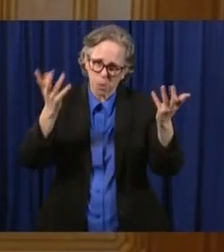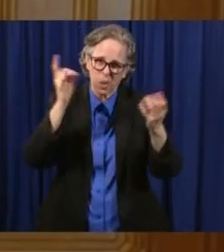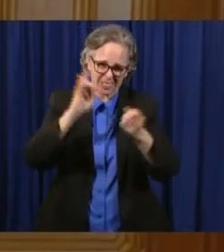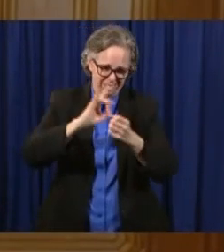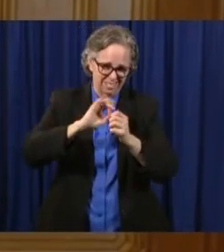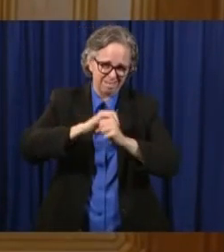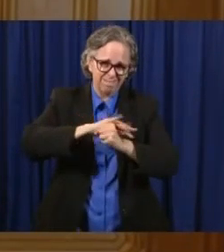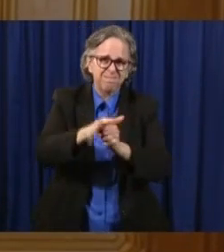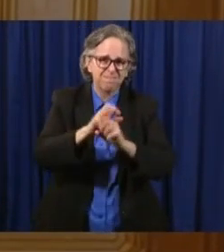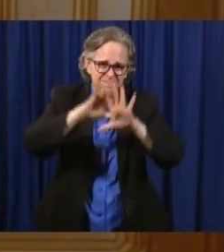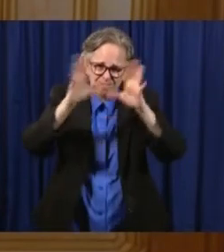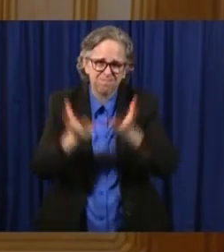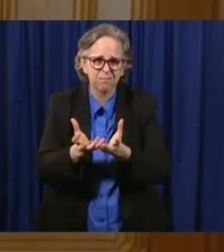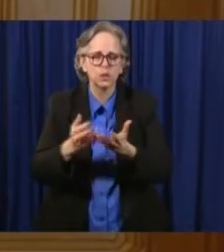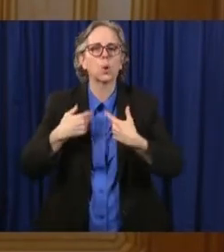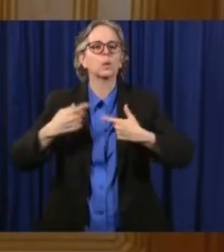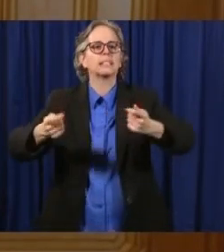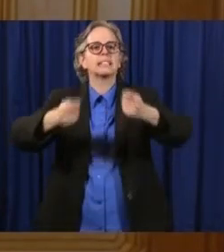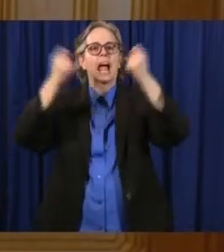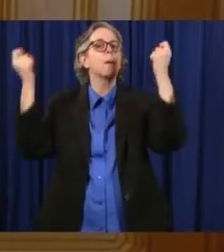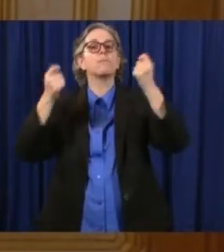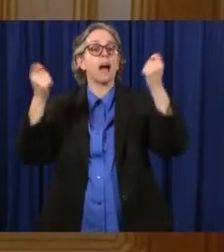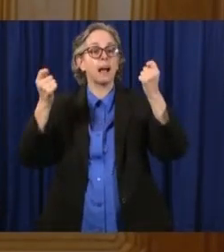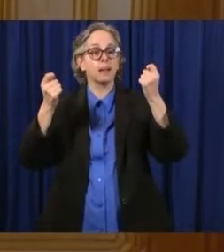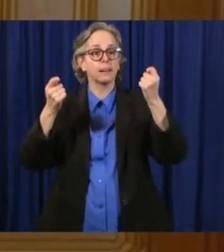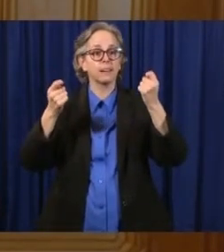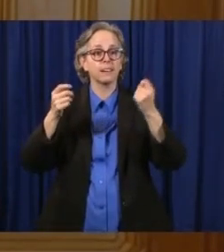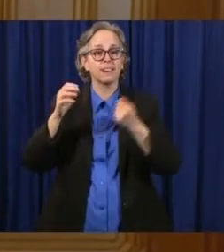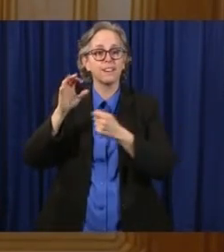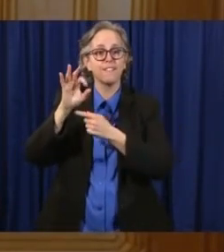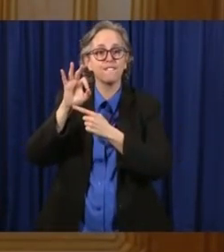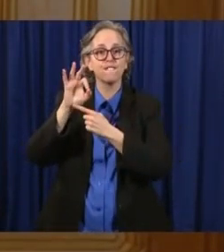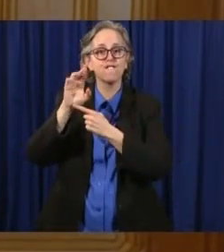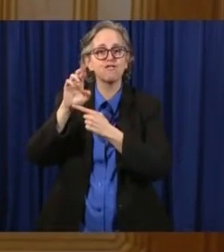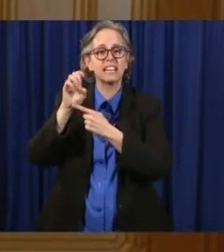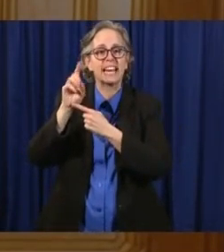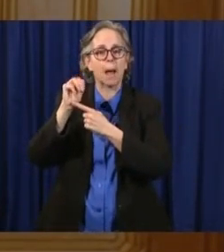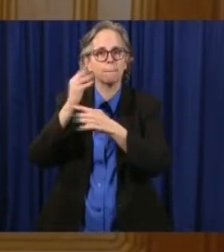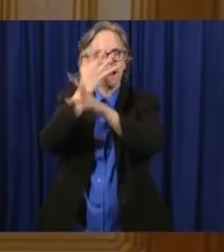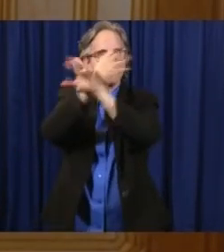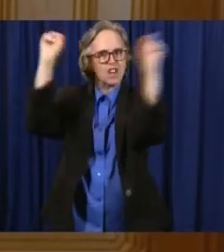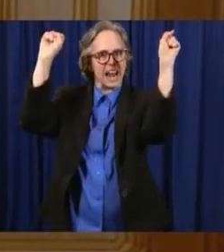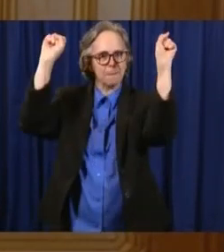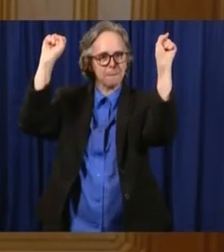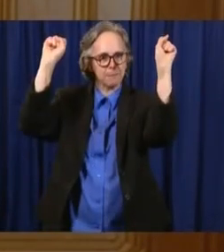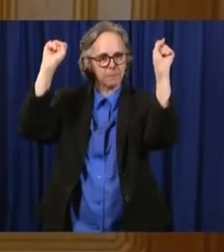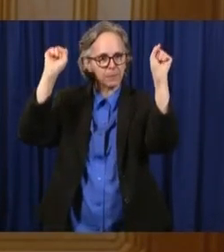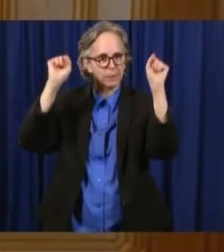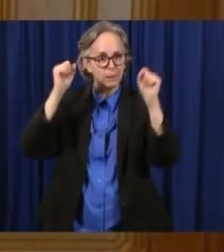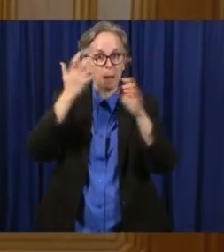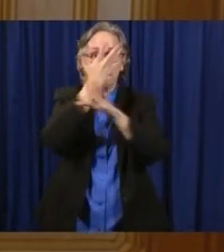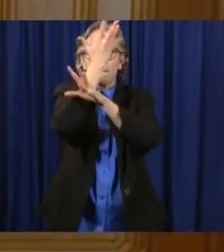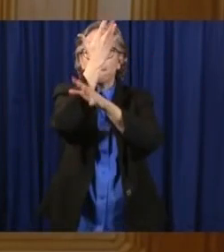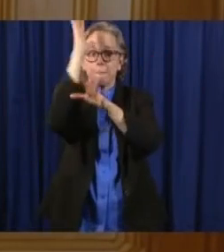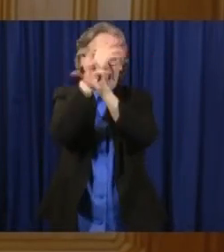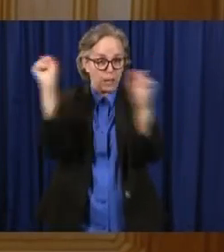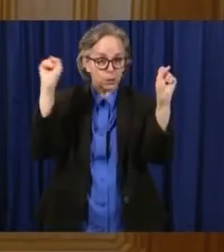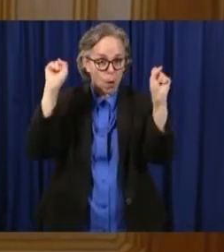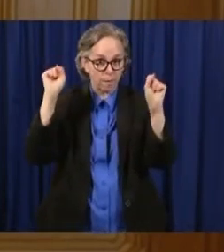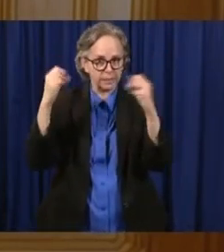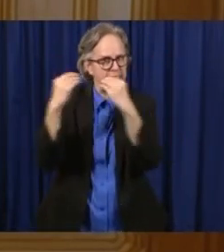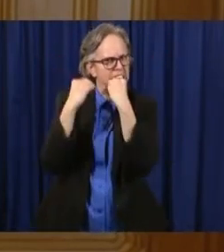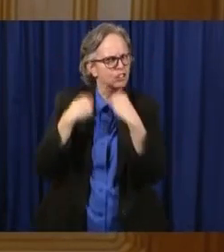celebrating the festival of freedom. Passover teaches us that with sacrifice,